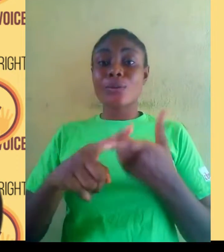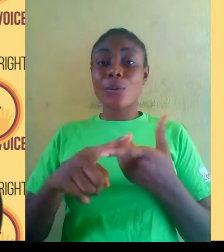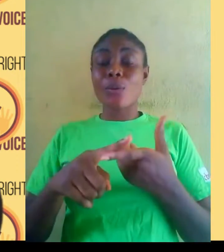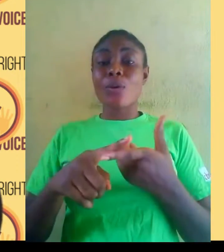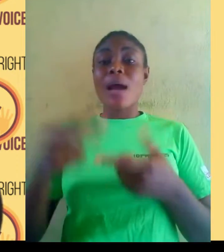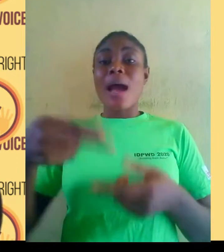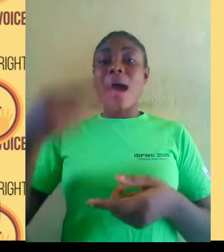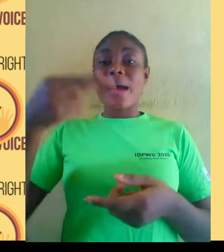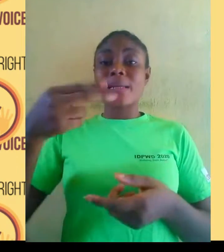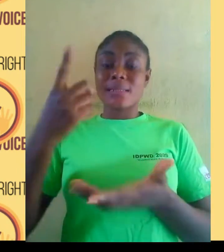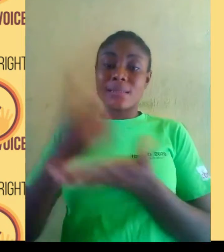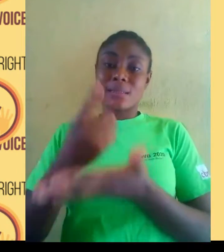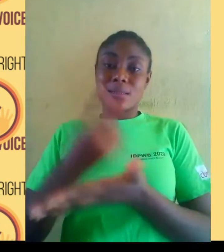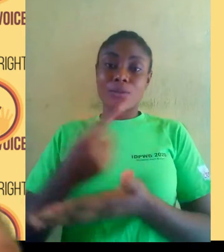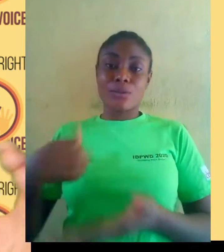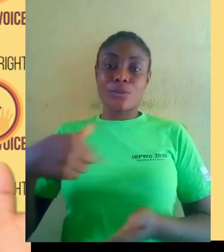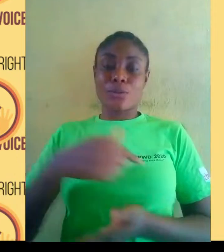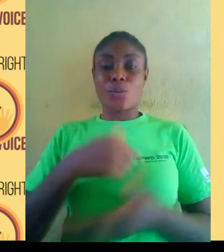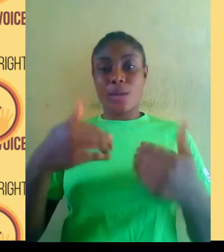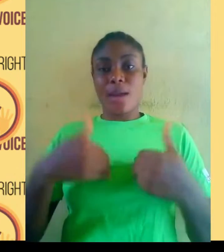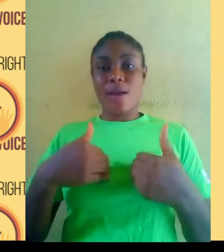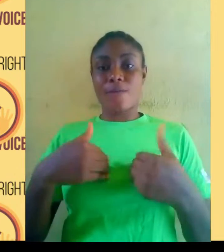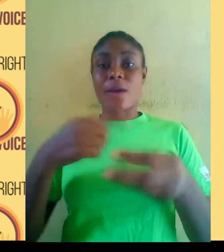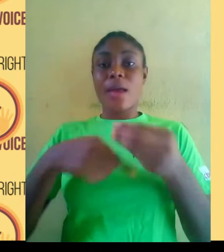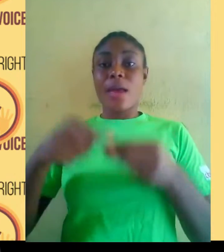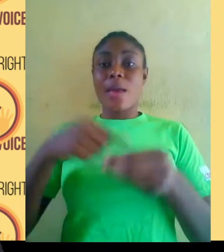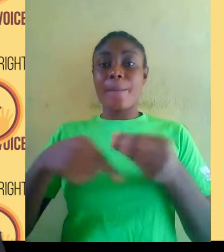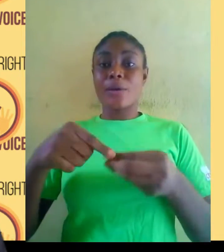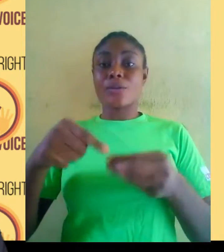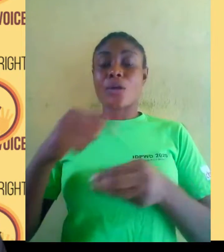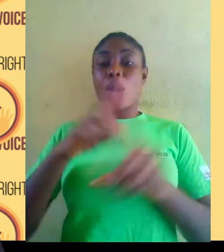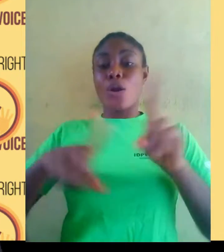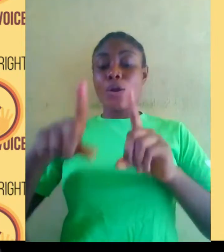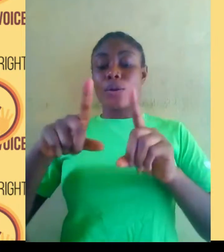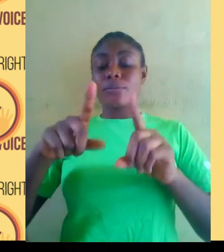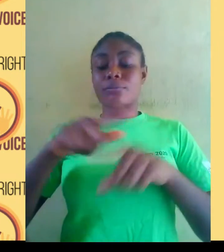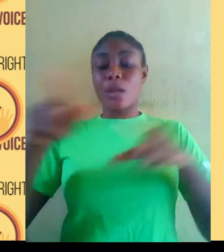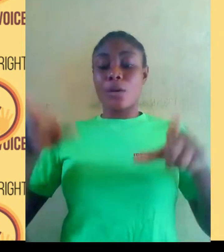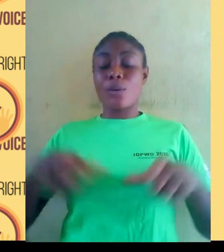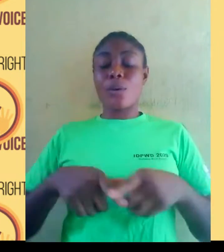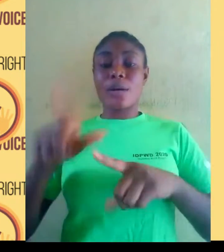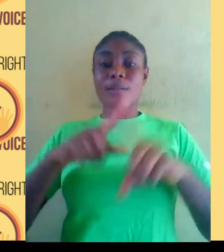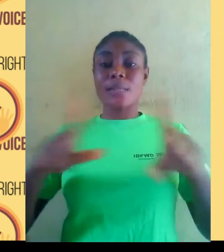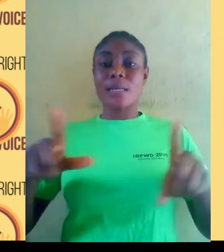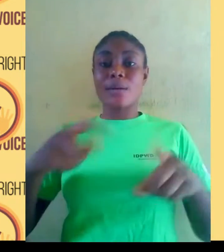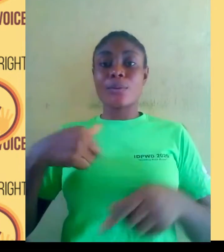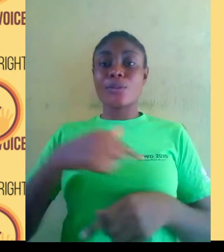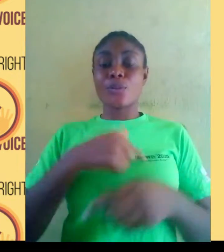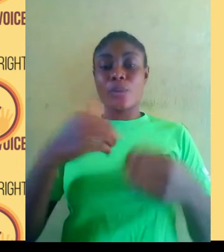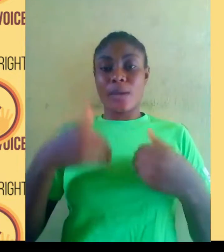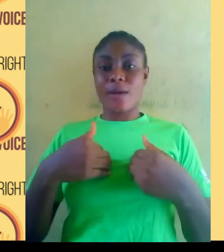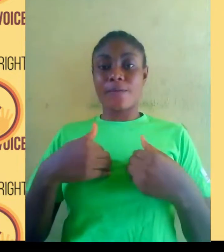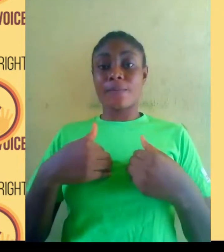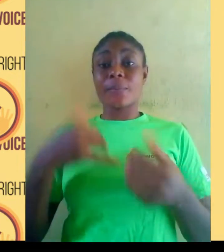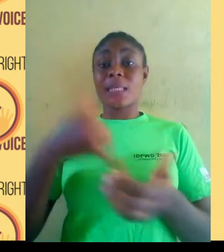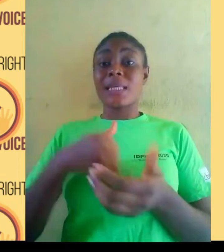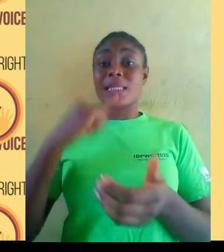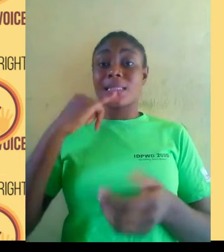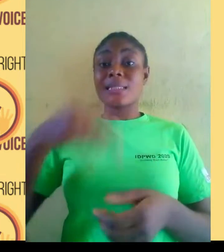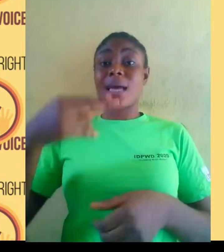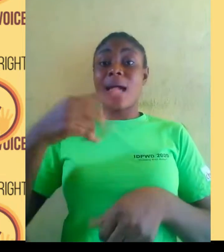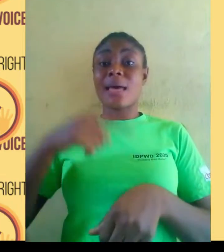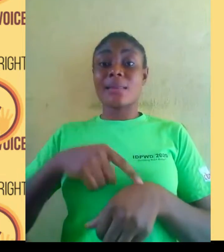heighten the discussions we have about Indigenous sign languages in Africa, because it is high time that we continue